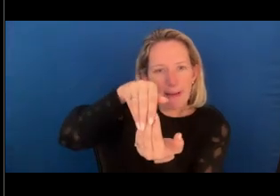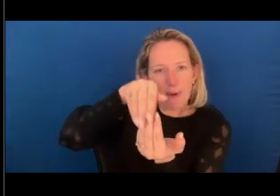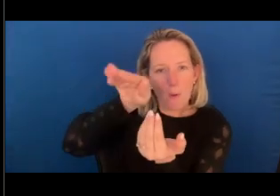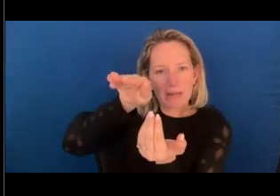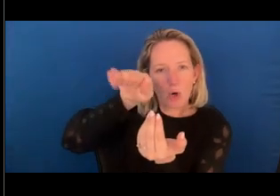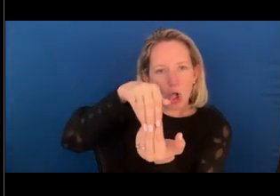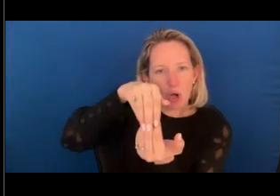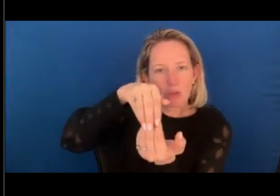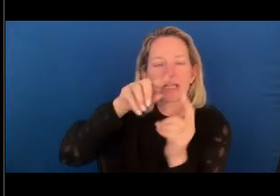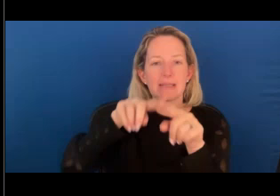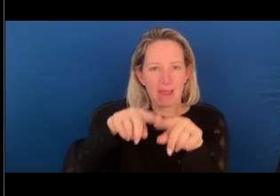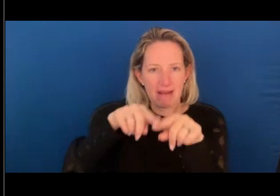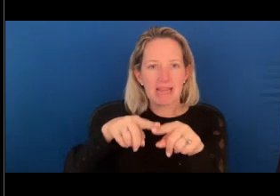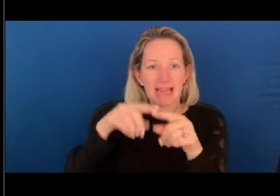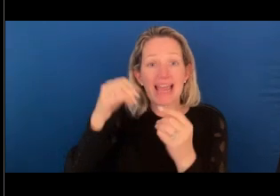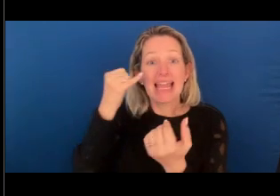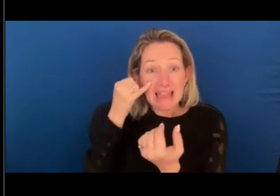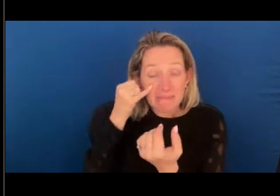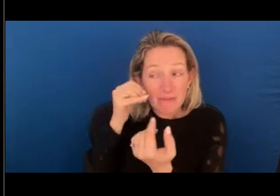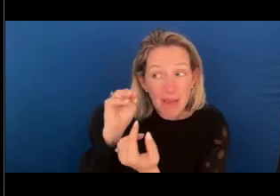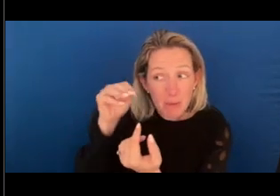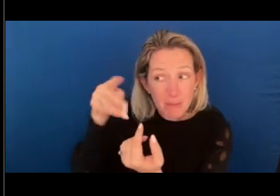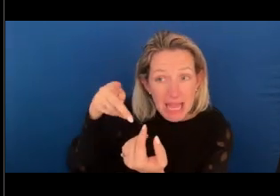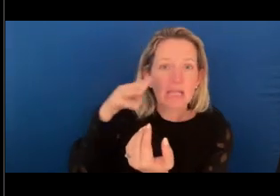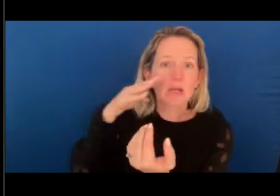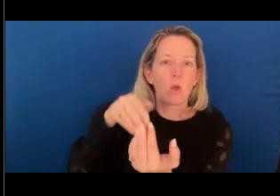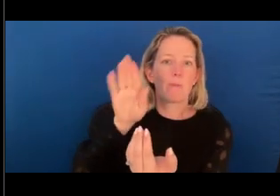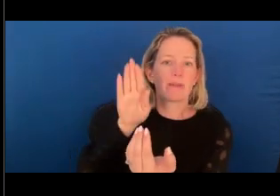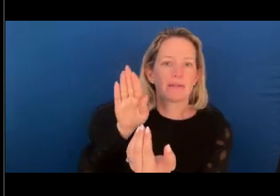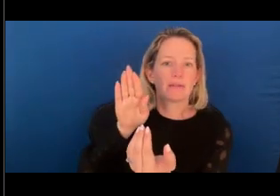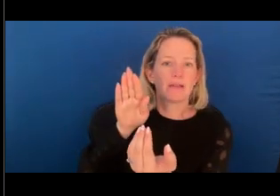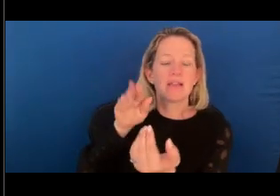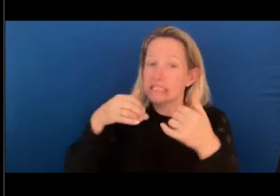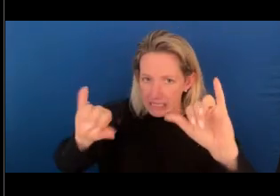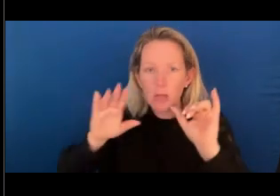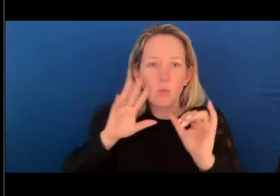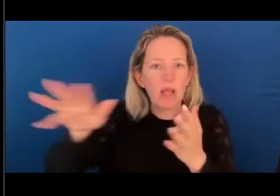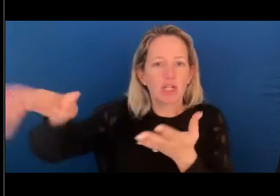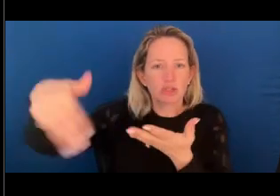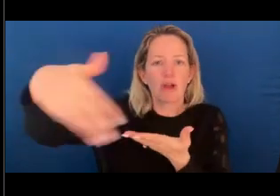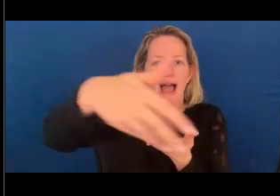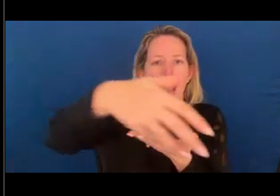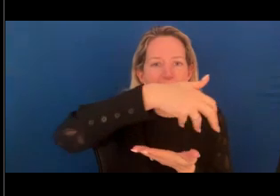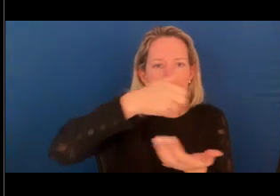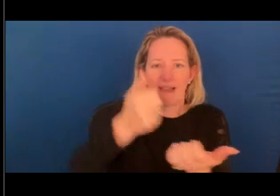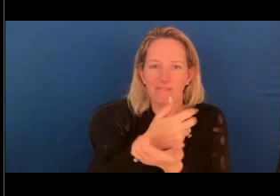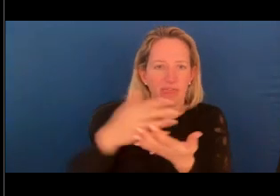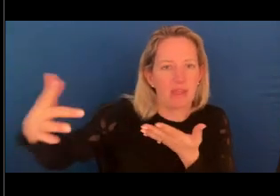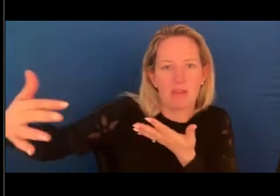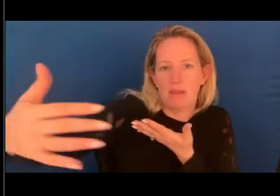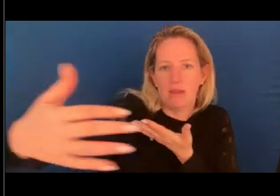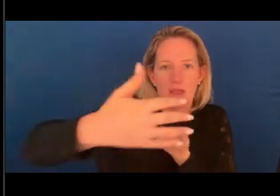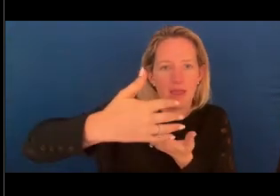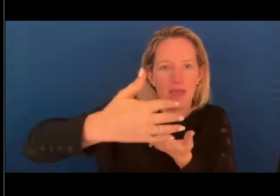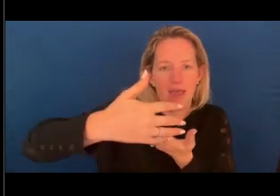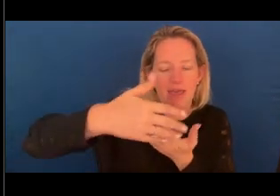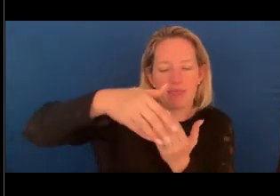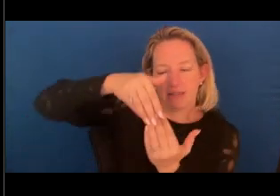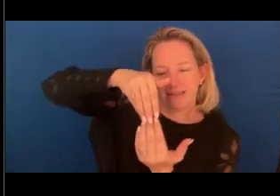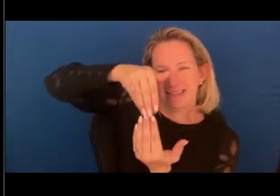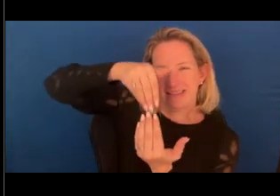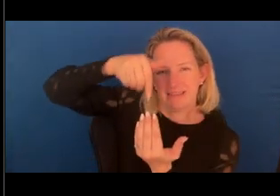a collection unit if the item is microplastic, and it will let it bypass if it's not. But that's still something that's in